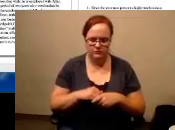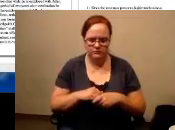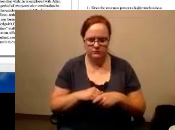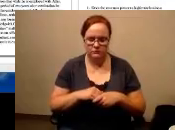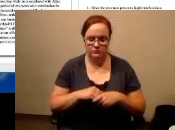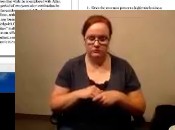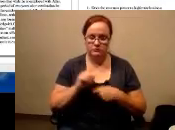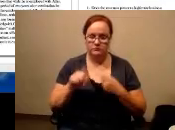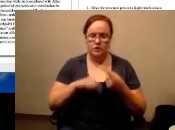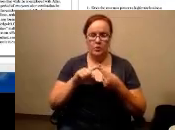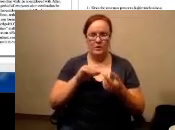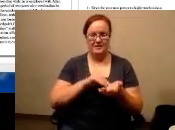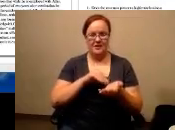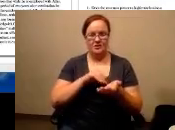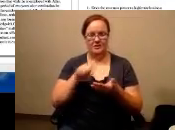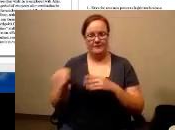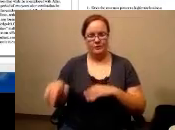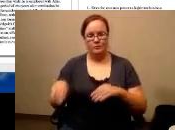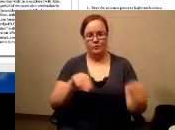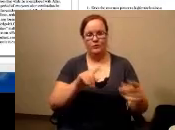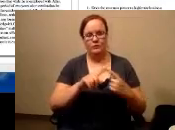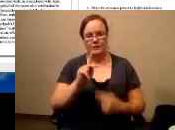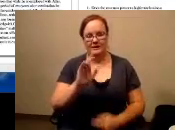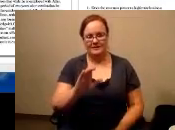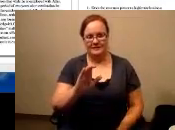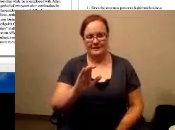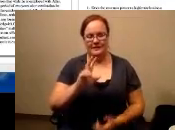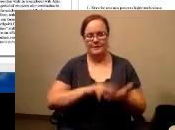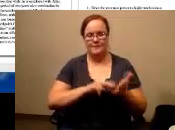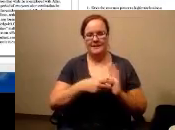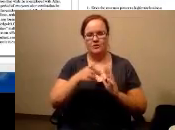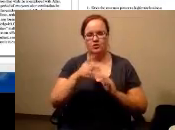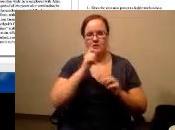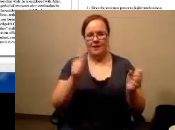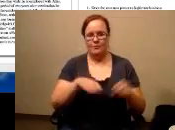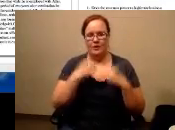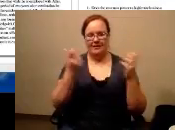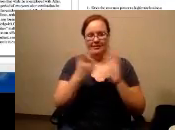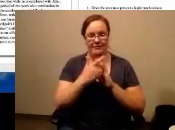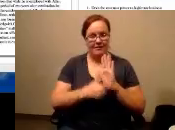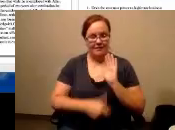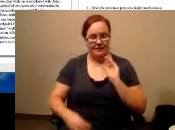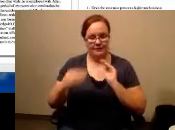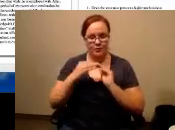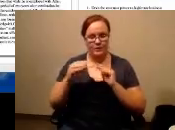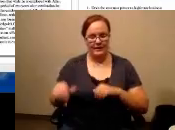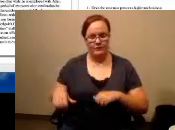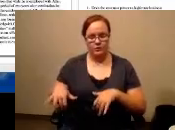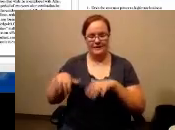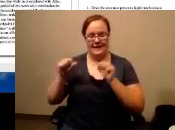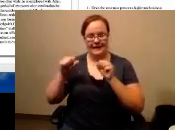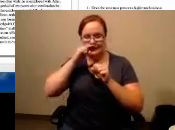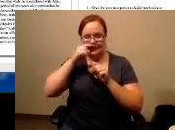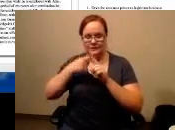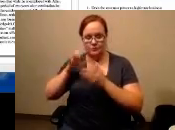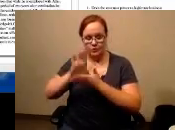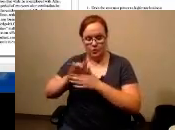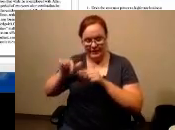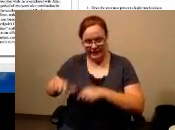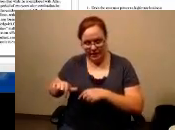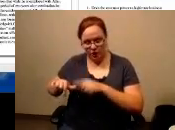when doctors have to move to Kansas City to not be in violation of the law and take their kids out of school and start